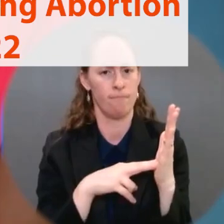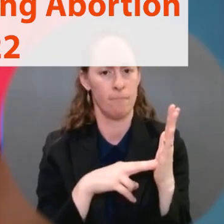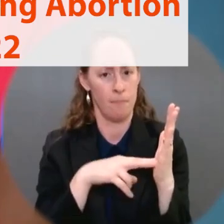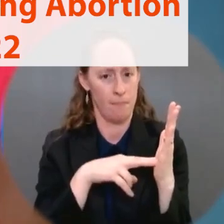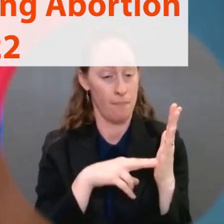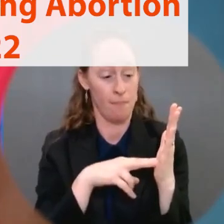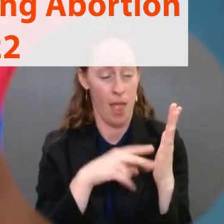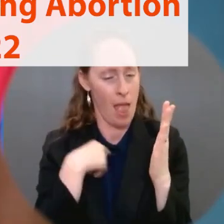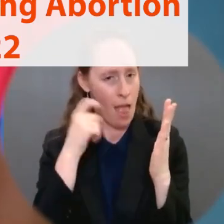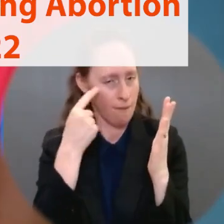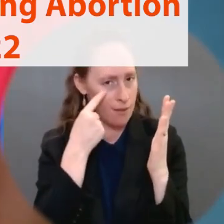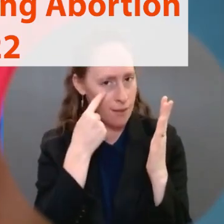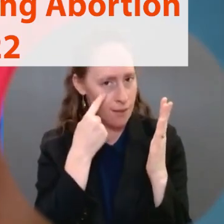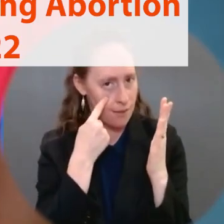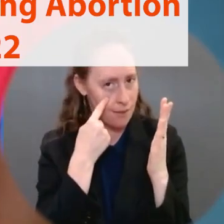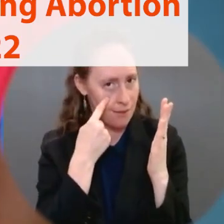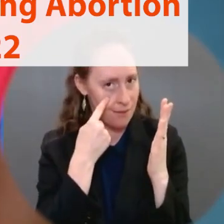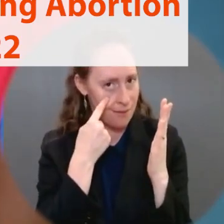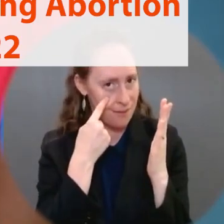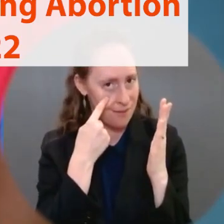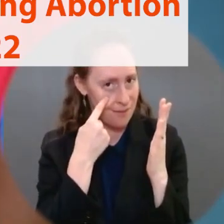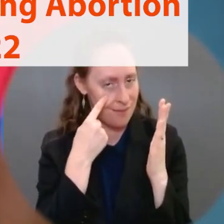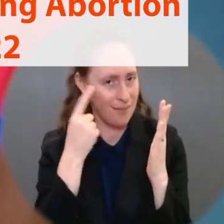actually see exactly